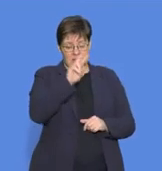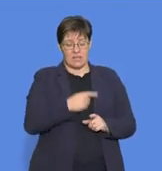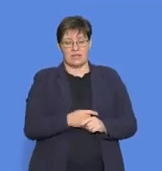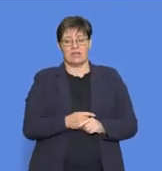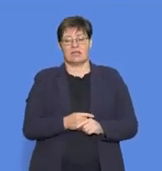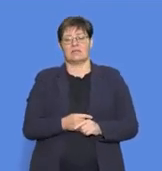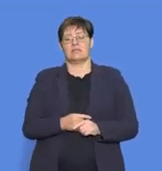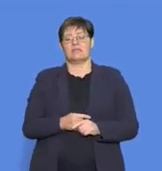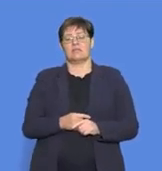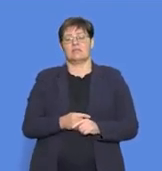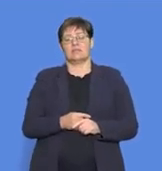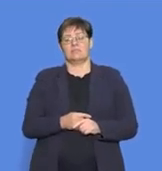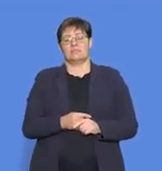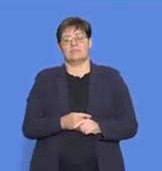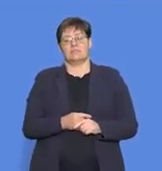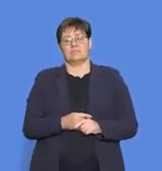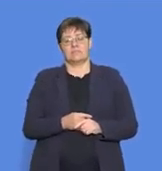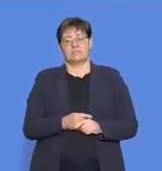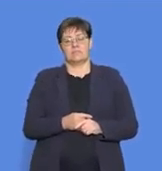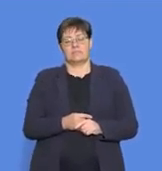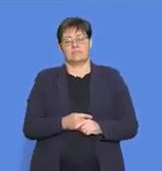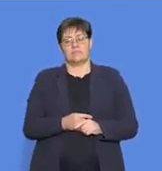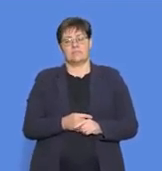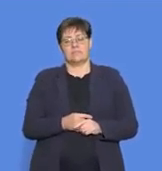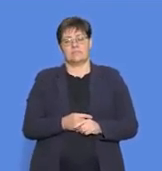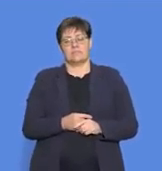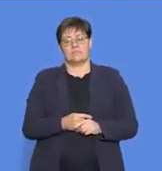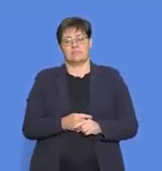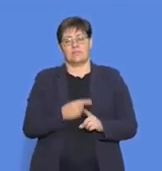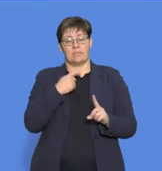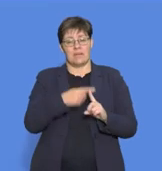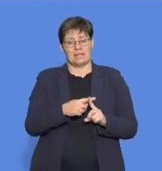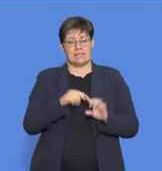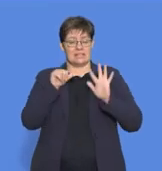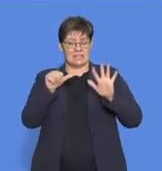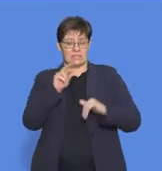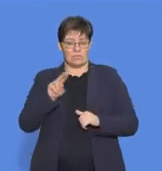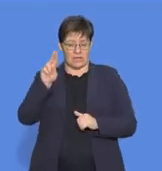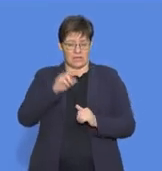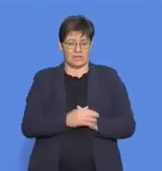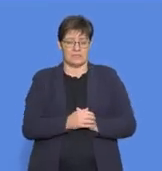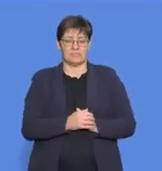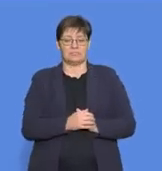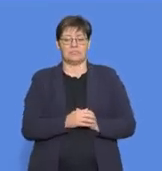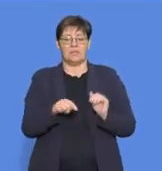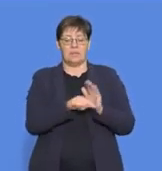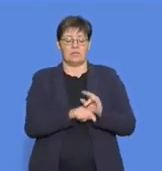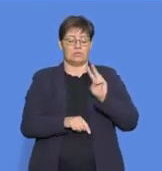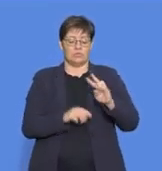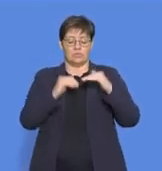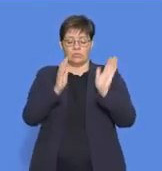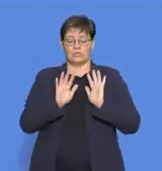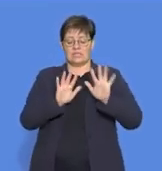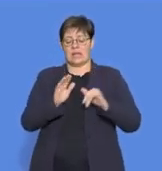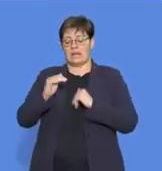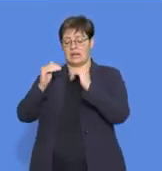10 squared, right? So it's that side. And then this side, so 6 squared minus